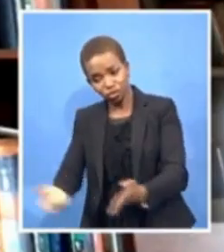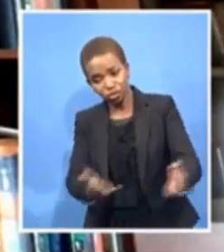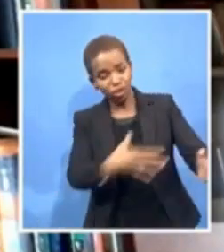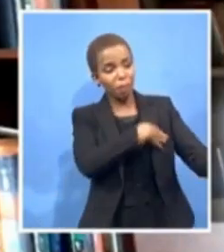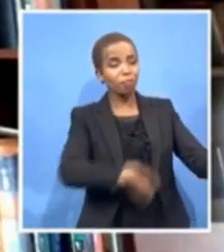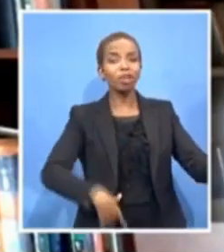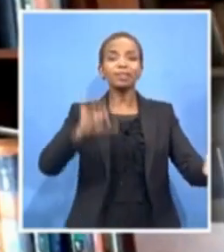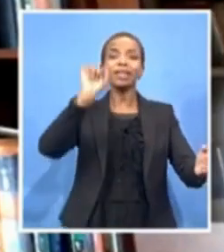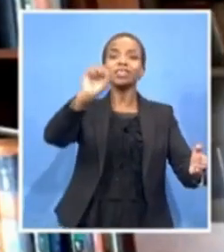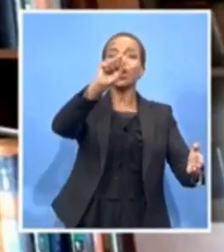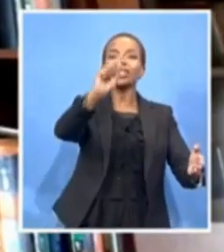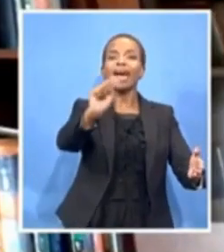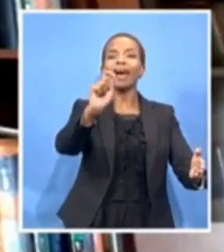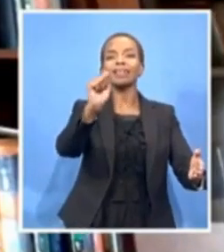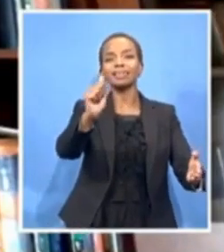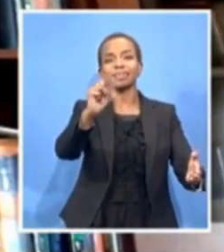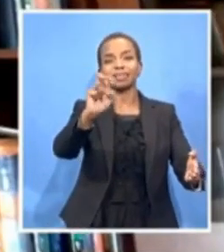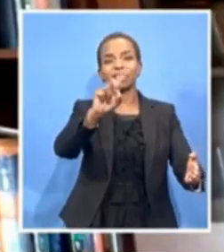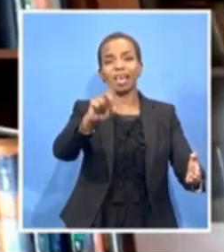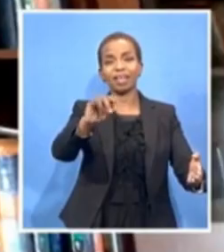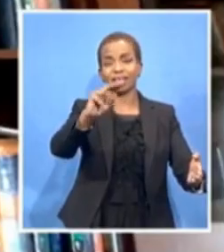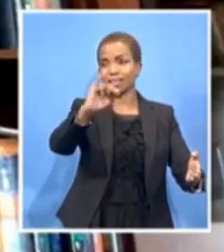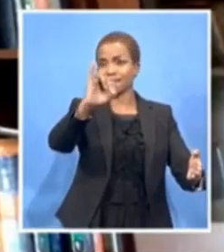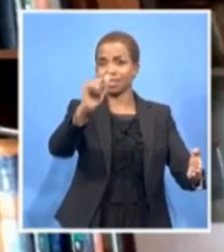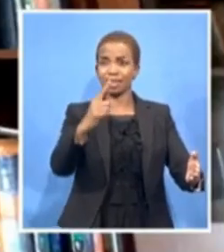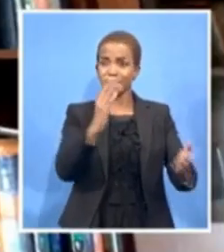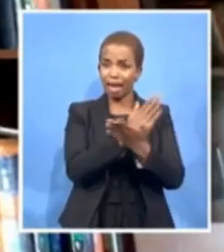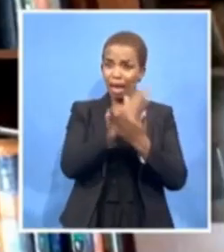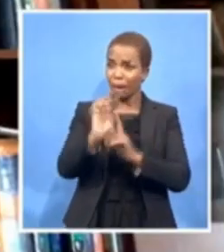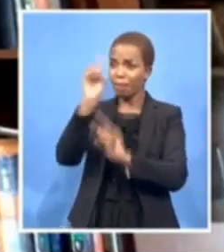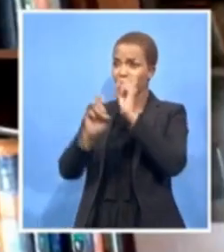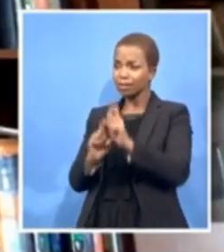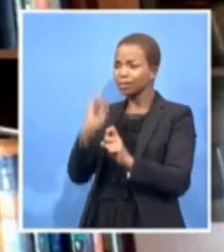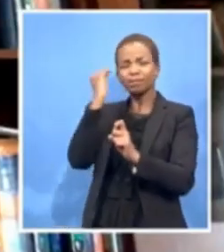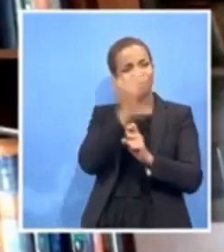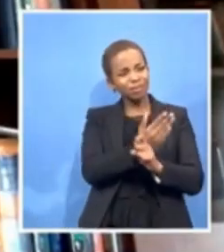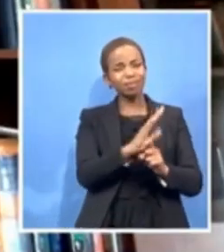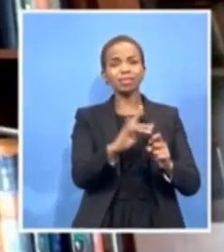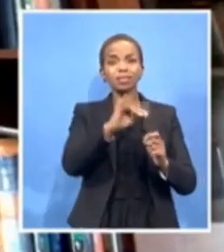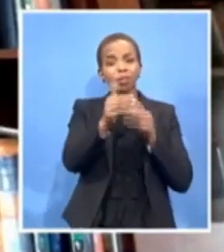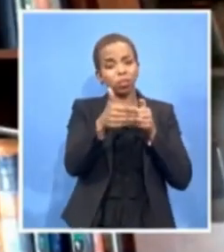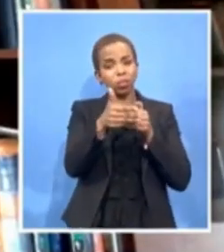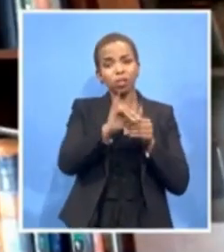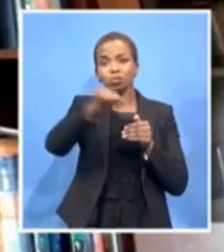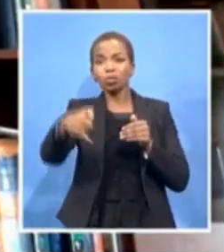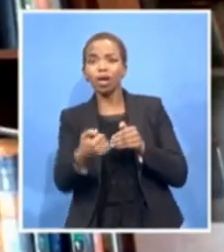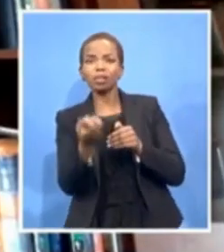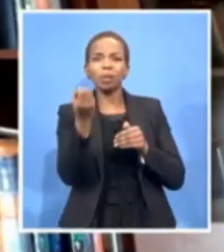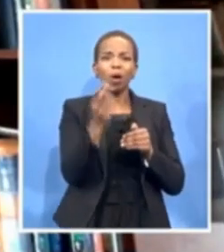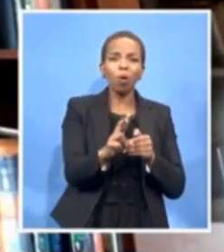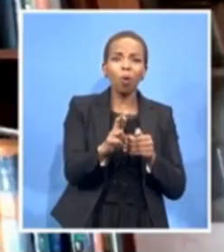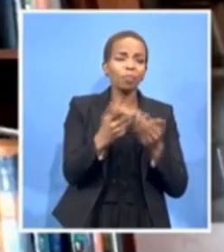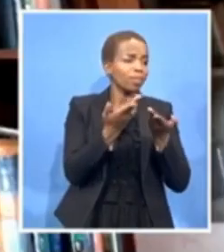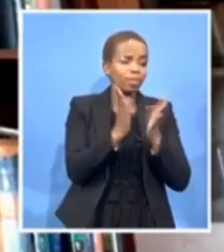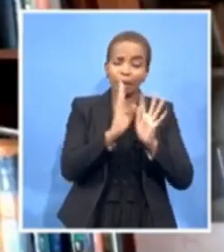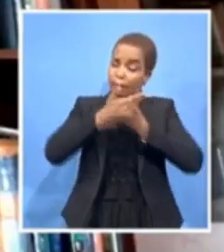is Tanzania? Is Tanzania next to Johannesburg? They do not know, Mwalimu said. But they recognized the